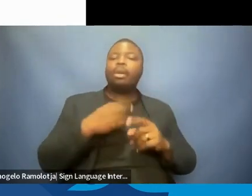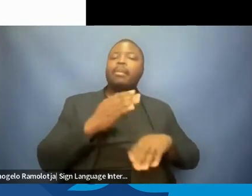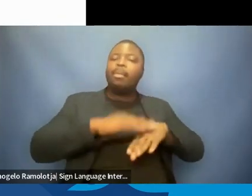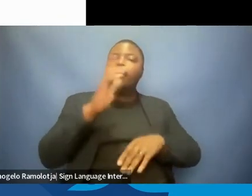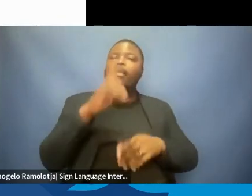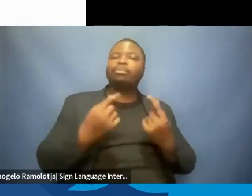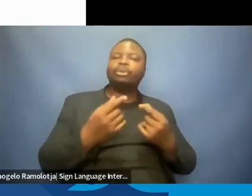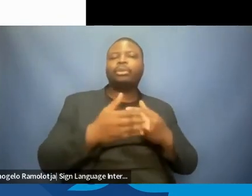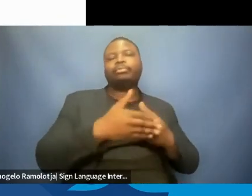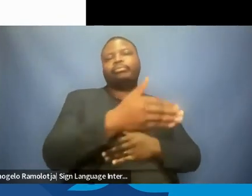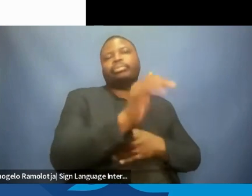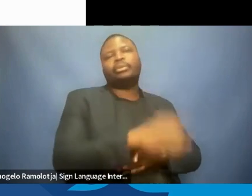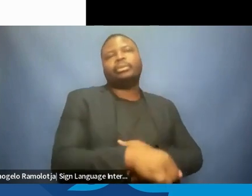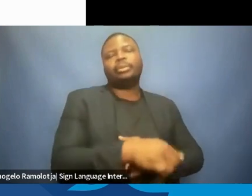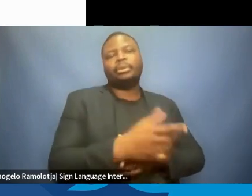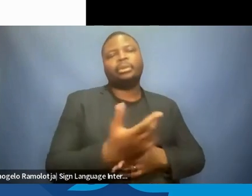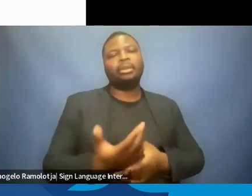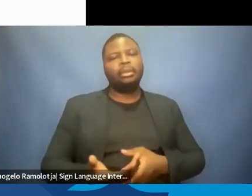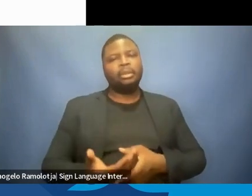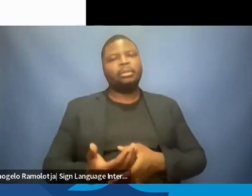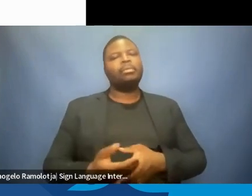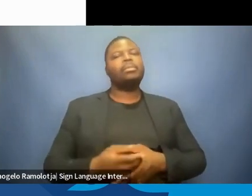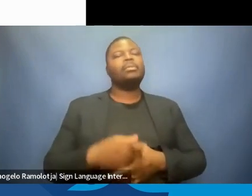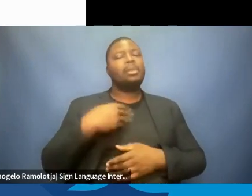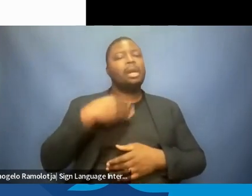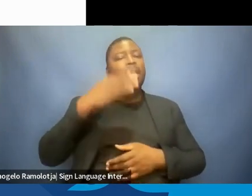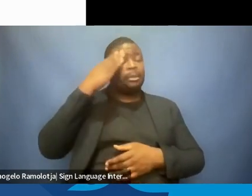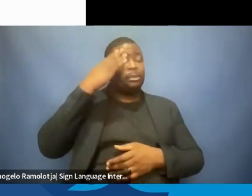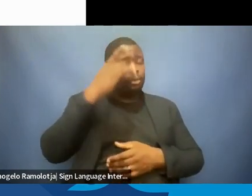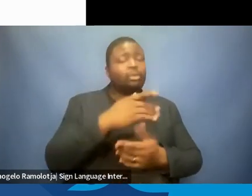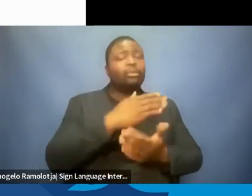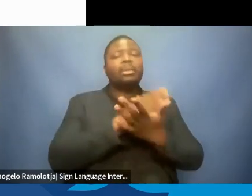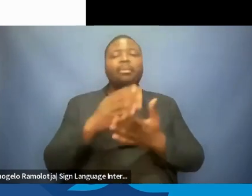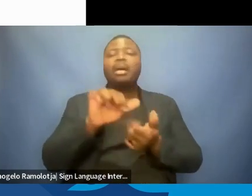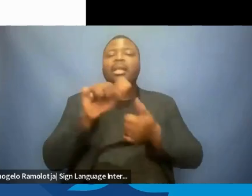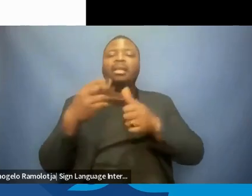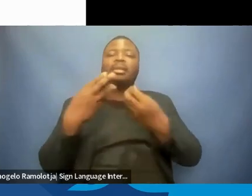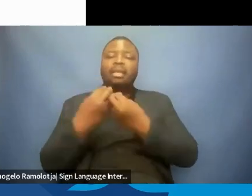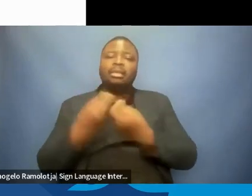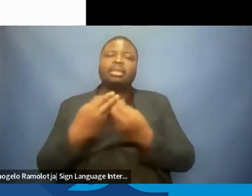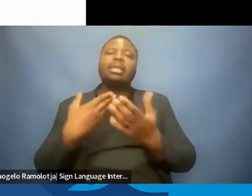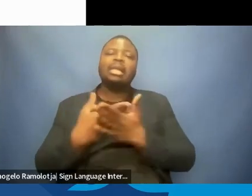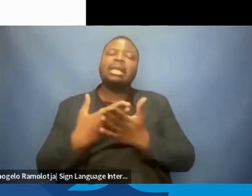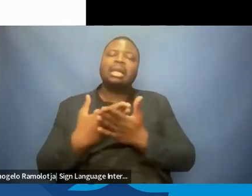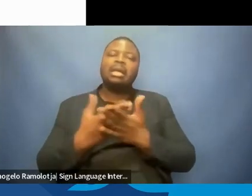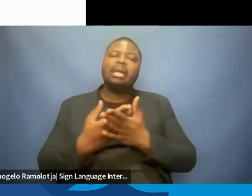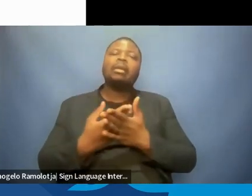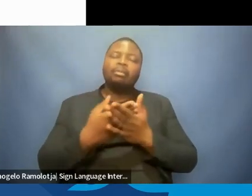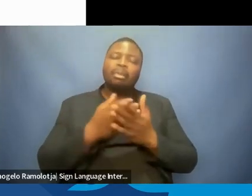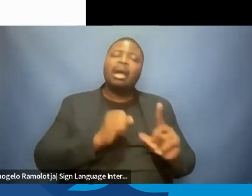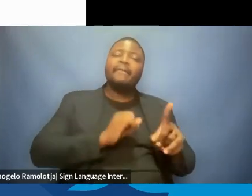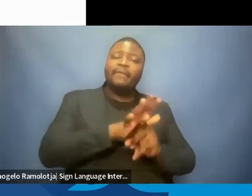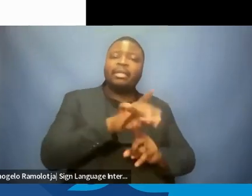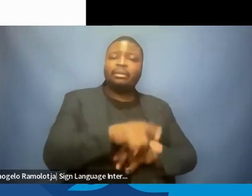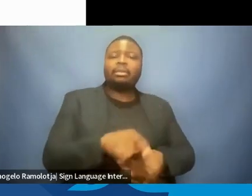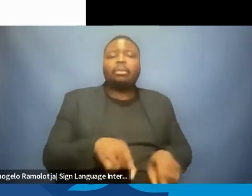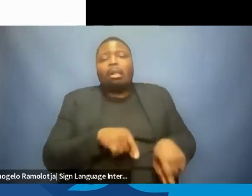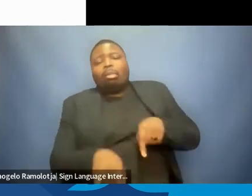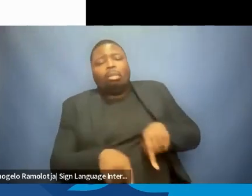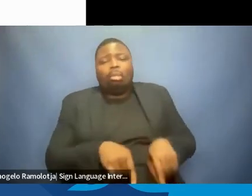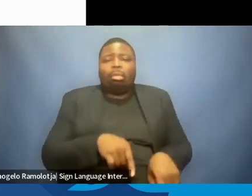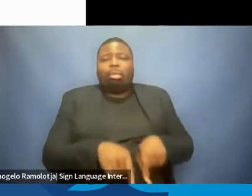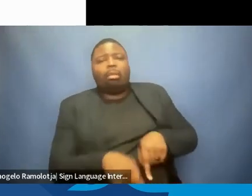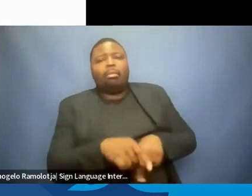that there's a gap. If these complications are still occurring, it means more can be done. We know that